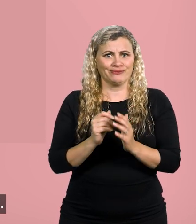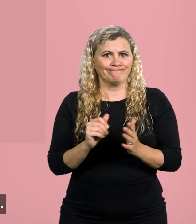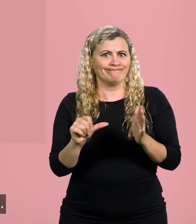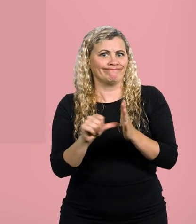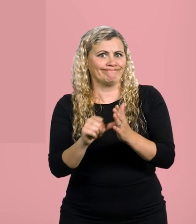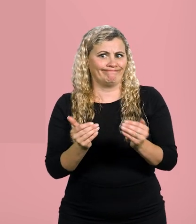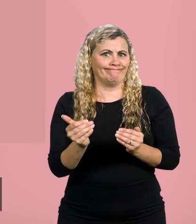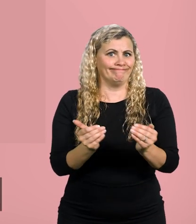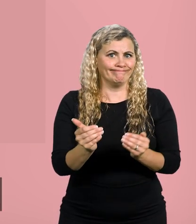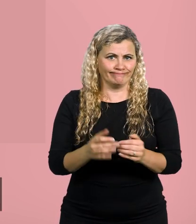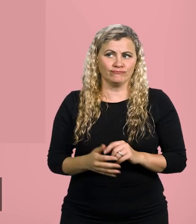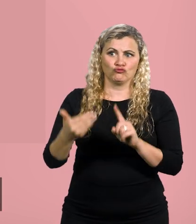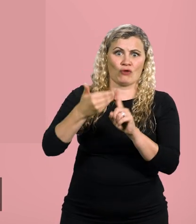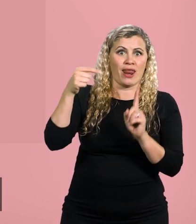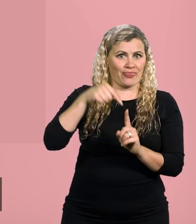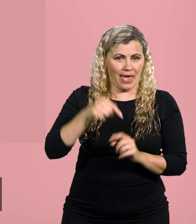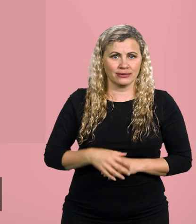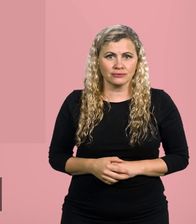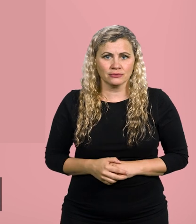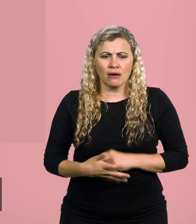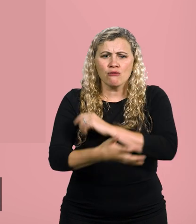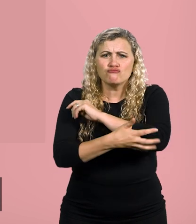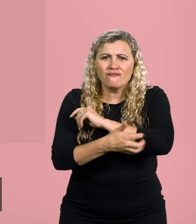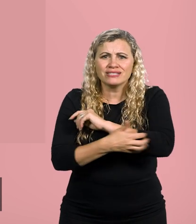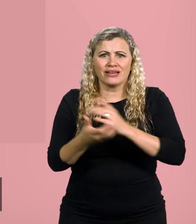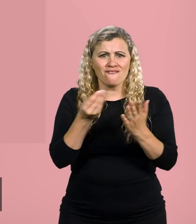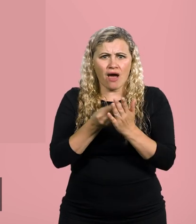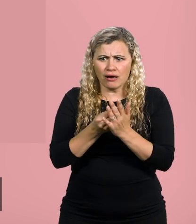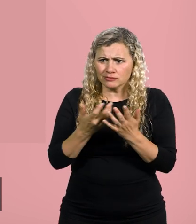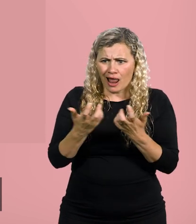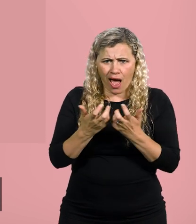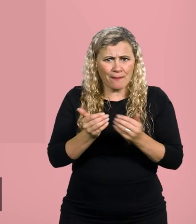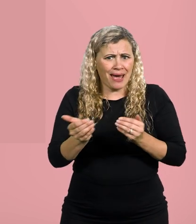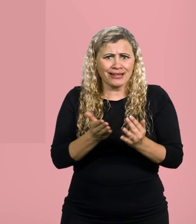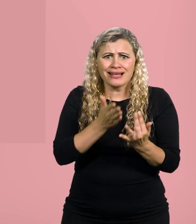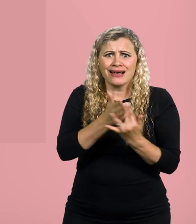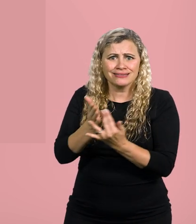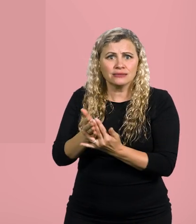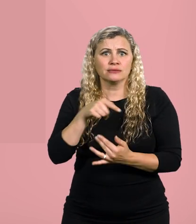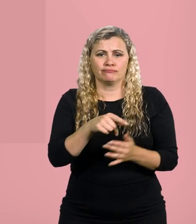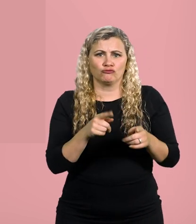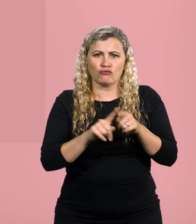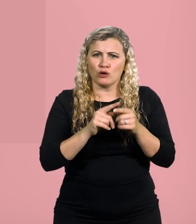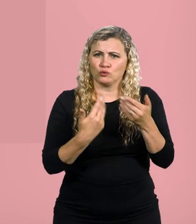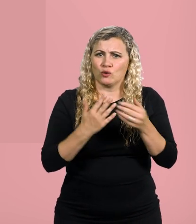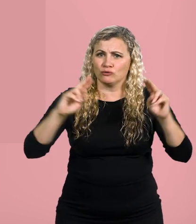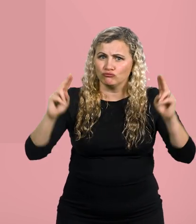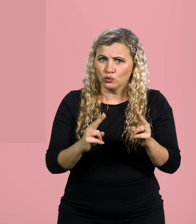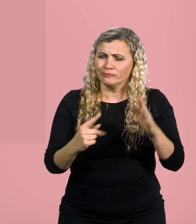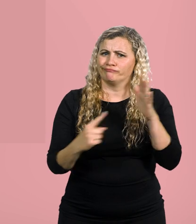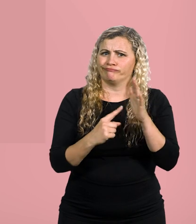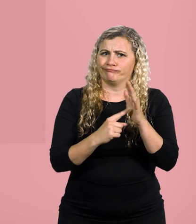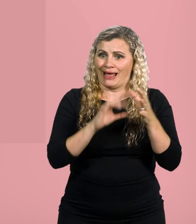crisis tackling poverty and financial inclusion are therefore also critical in